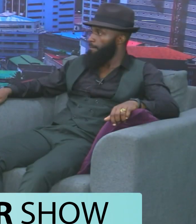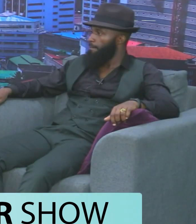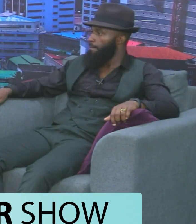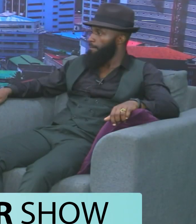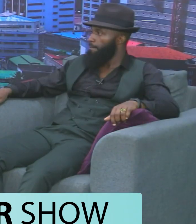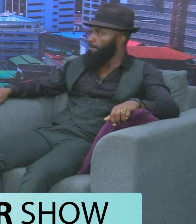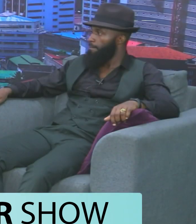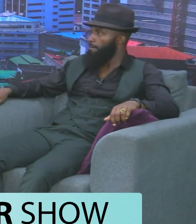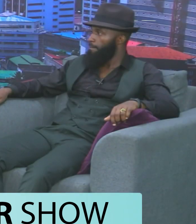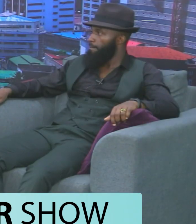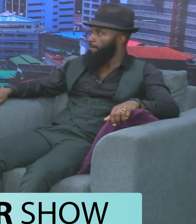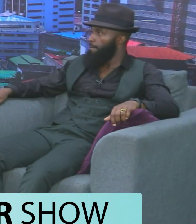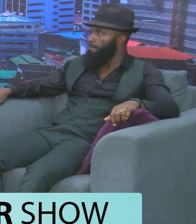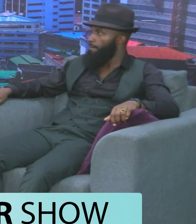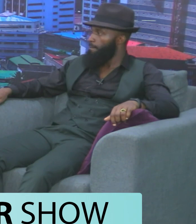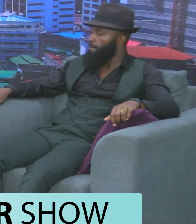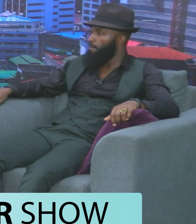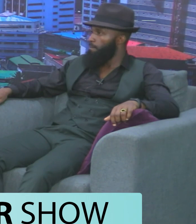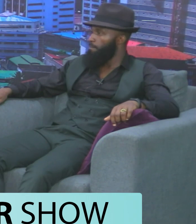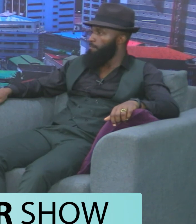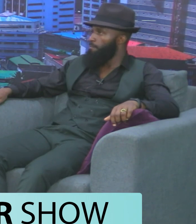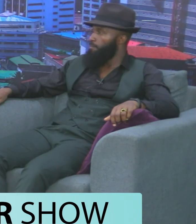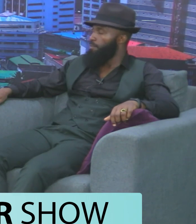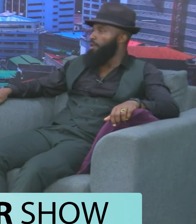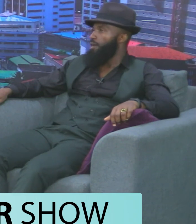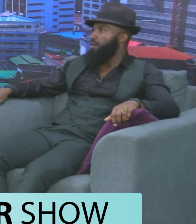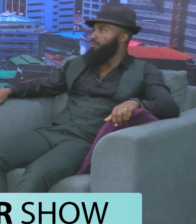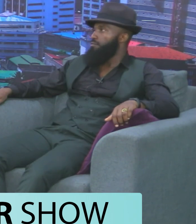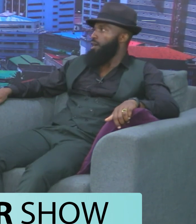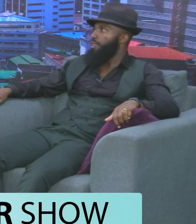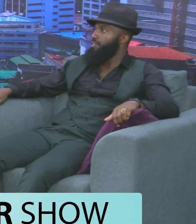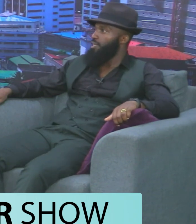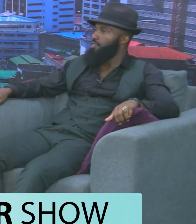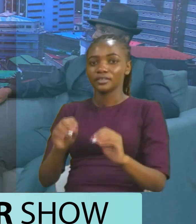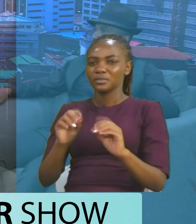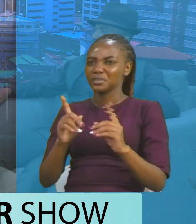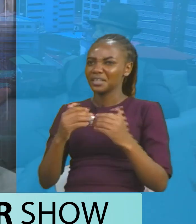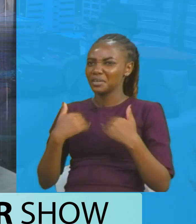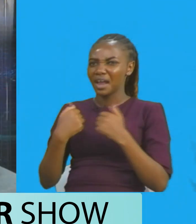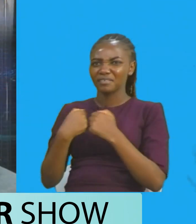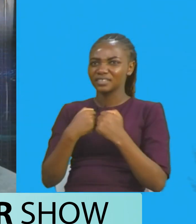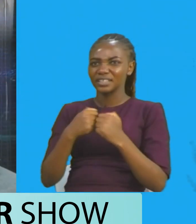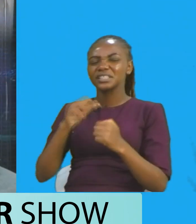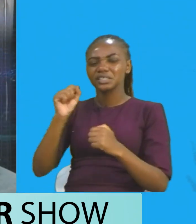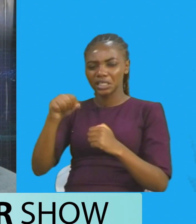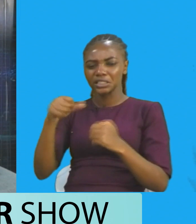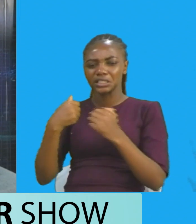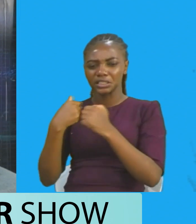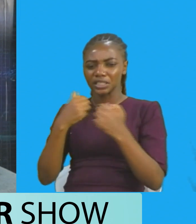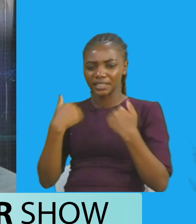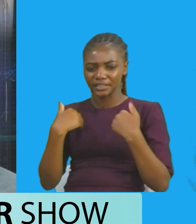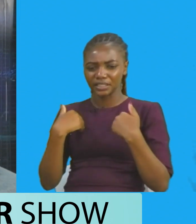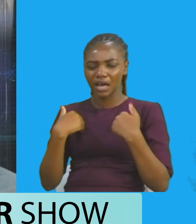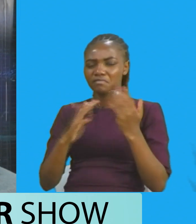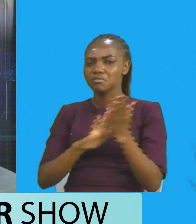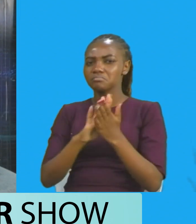And what about modeling? What are your challenges? And fashion? are there challenges? Yes, there are challenges, maybe in the